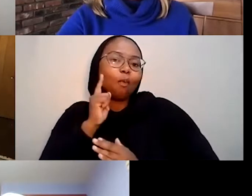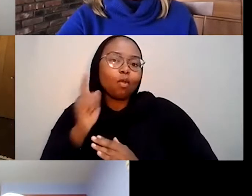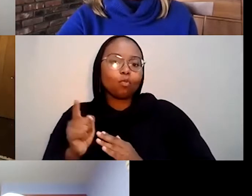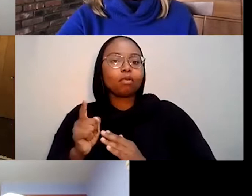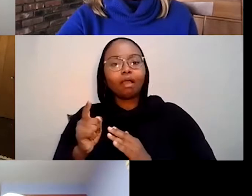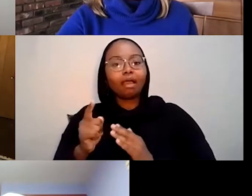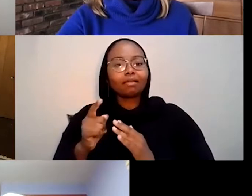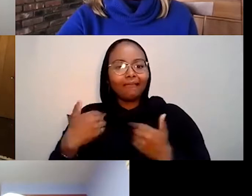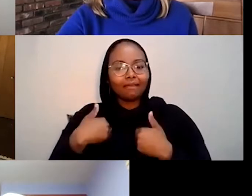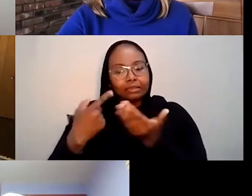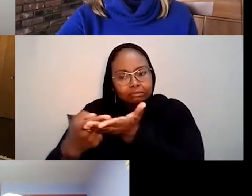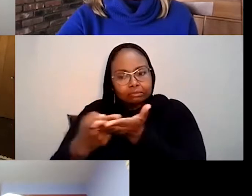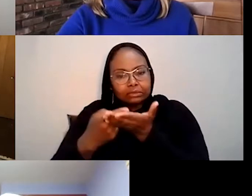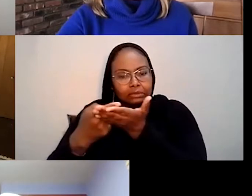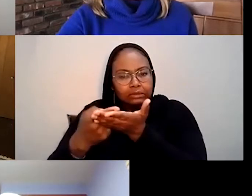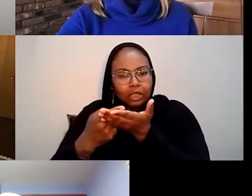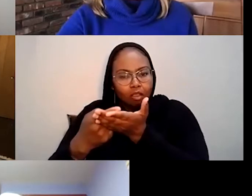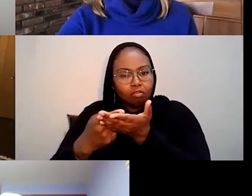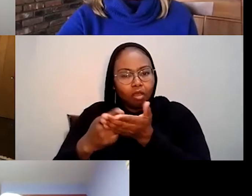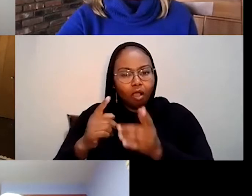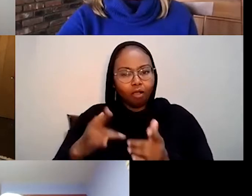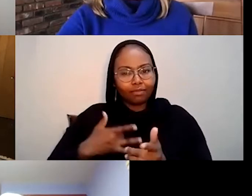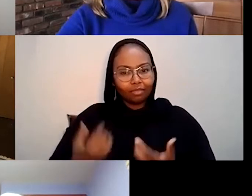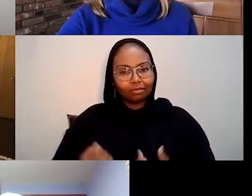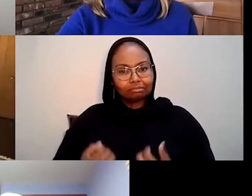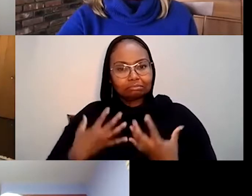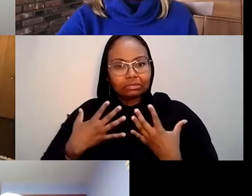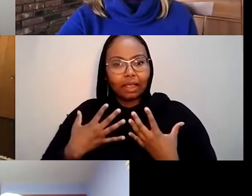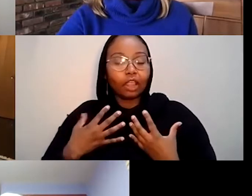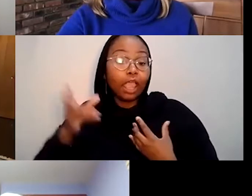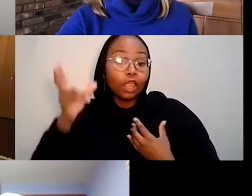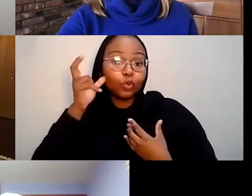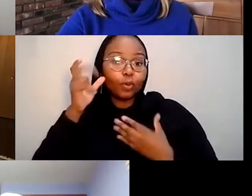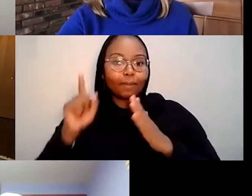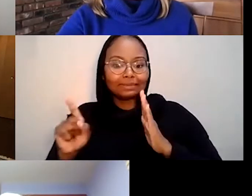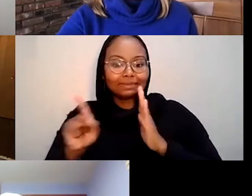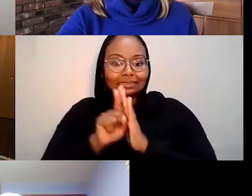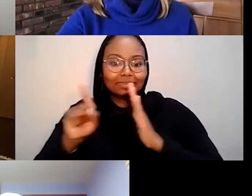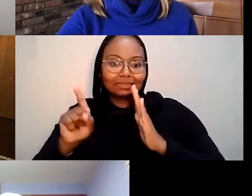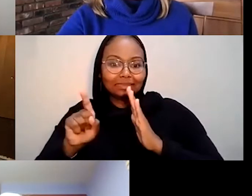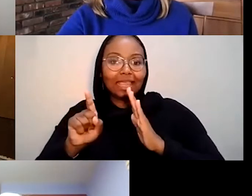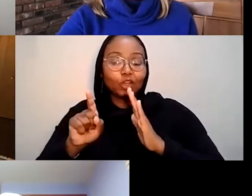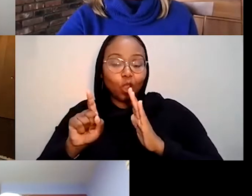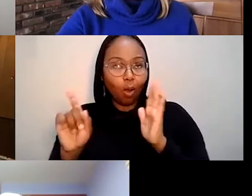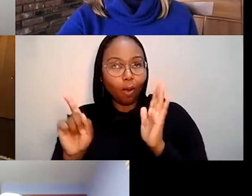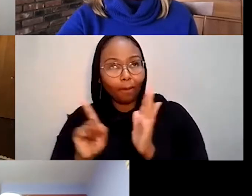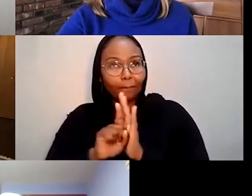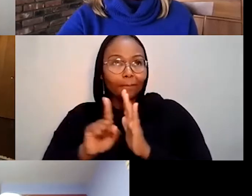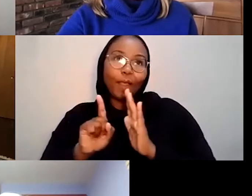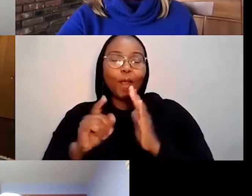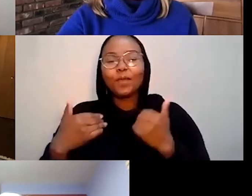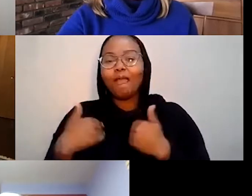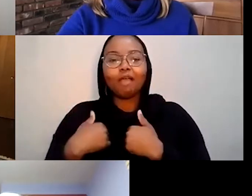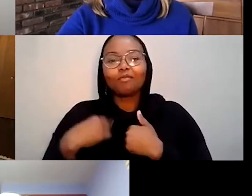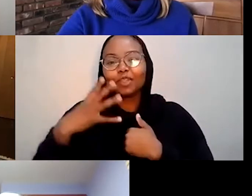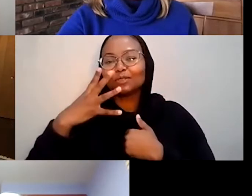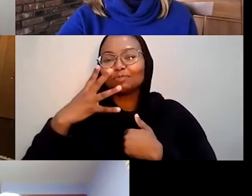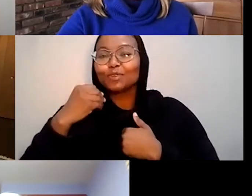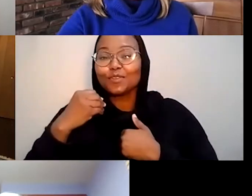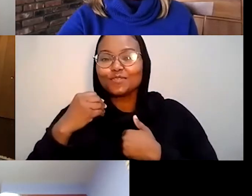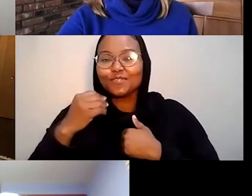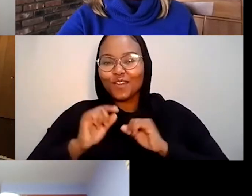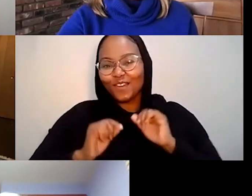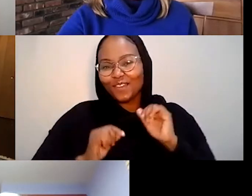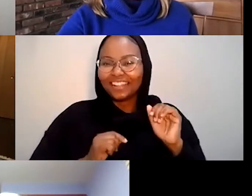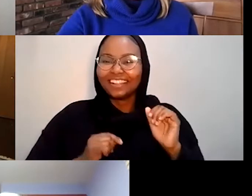dialogue. And you will notice a ding dong, and we will have some beautiful and exciting pop-up